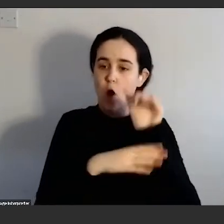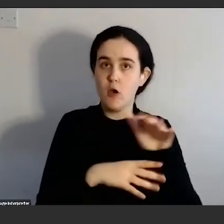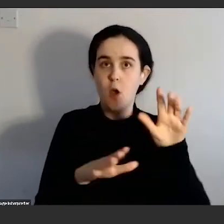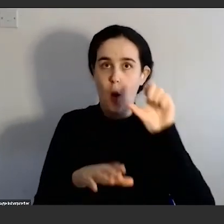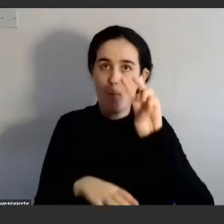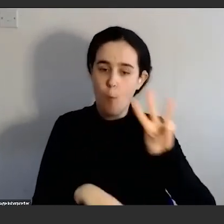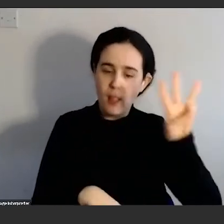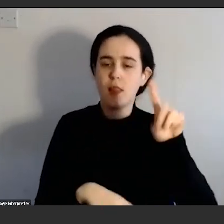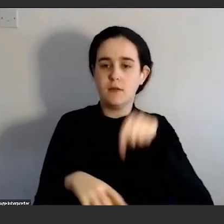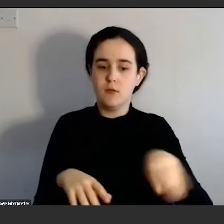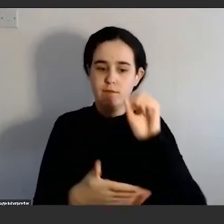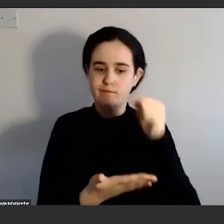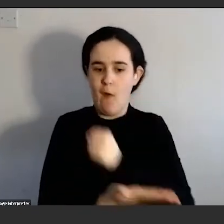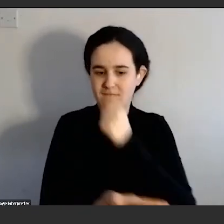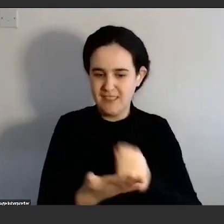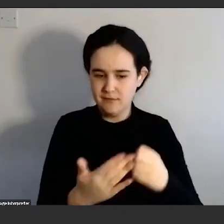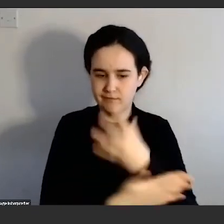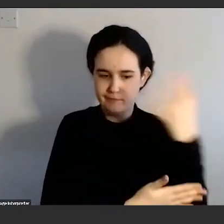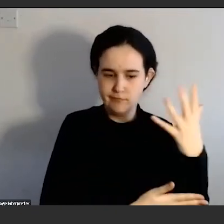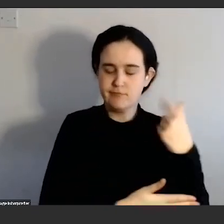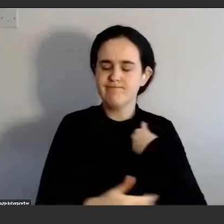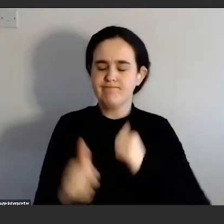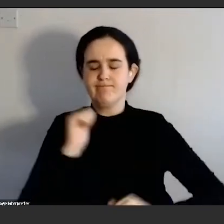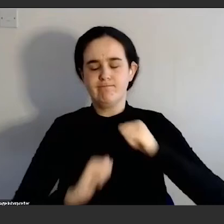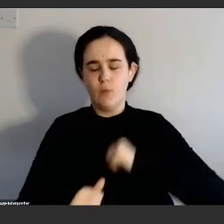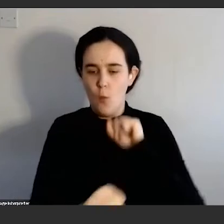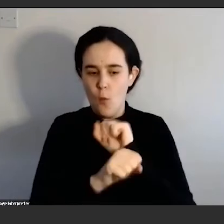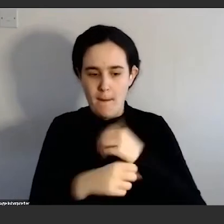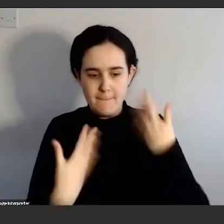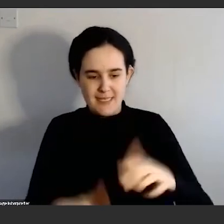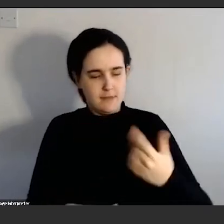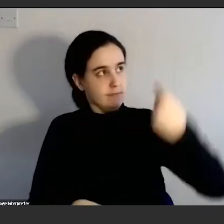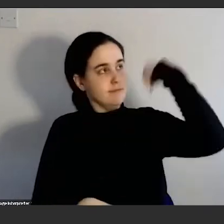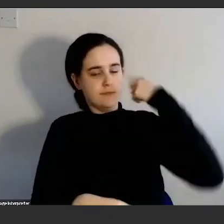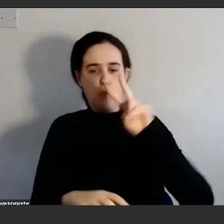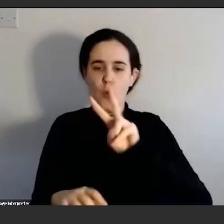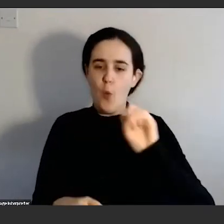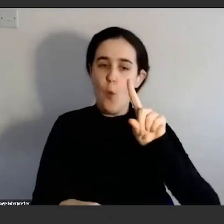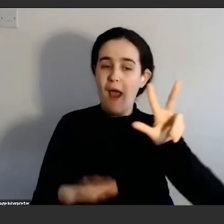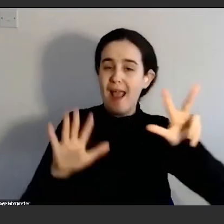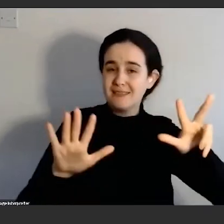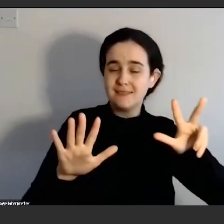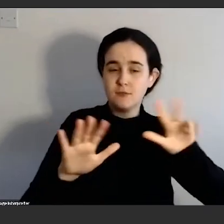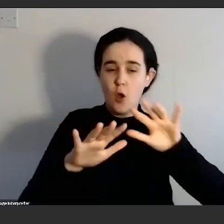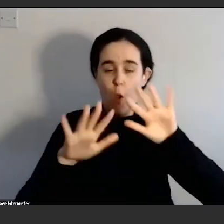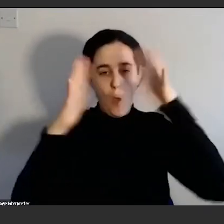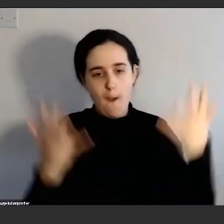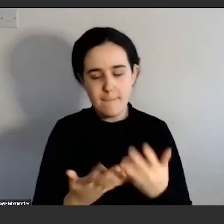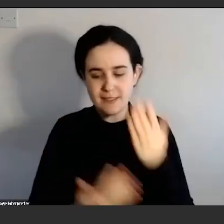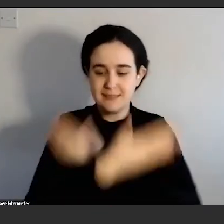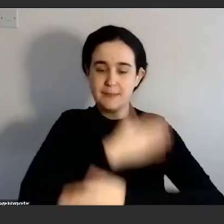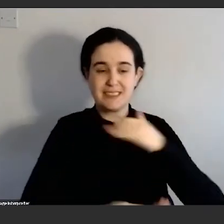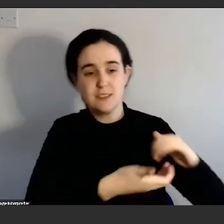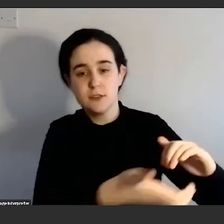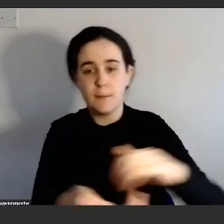co-hosting the first Global Disability Summit in 2018. And we look forward to supporting the next summit, which will take place